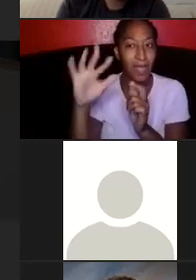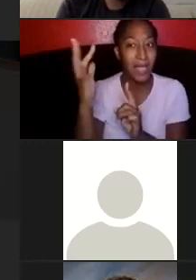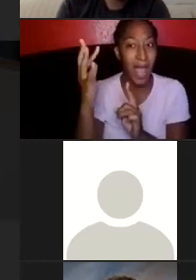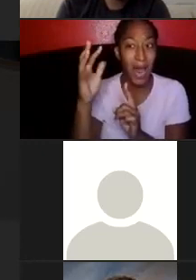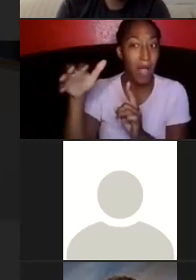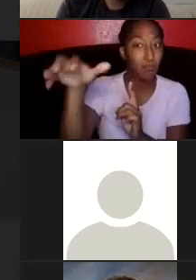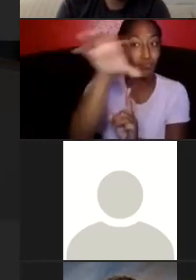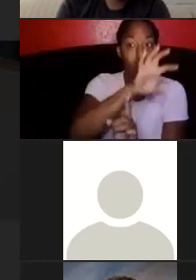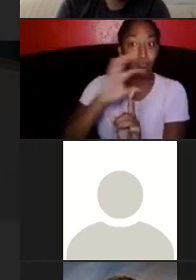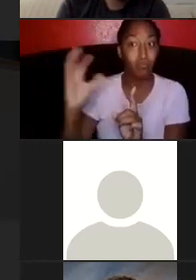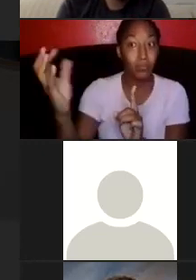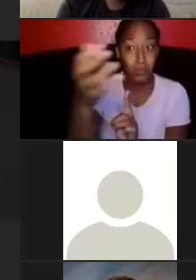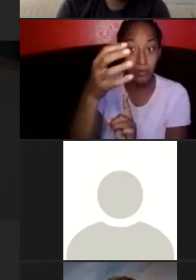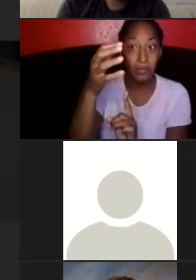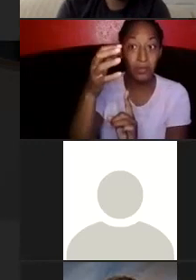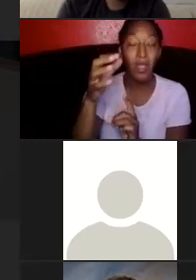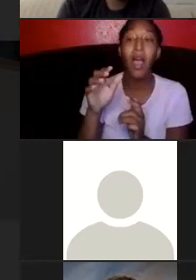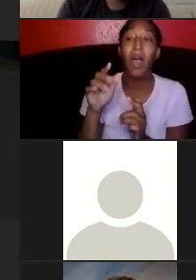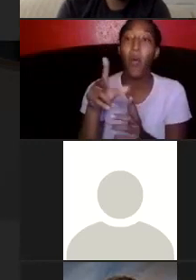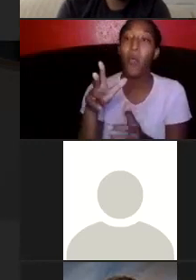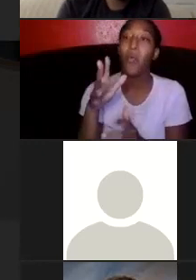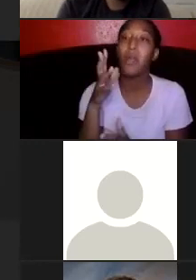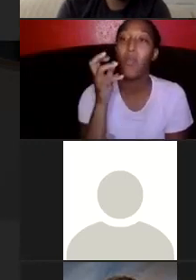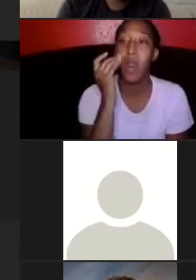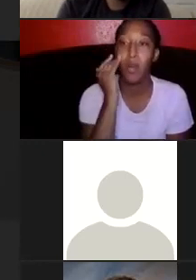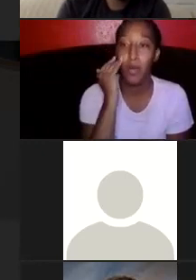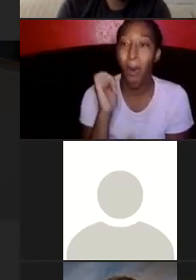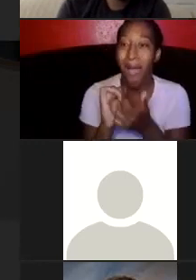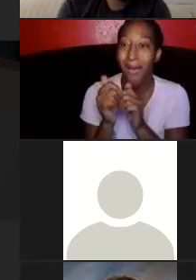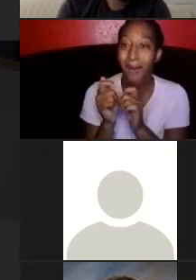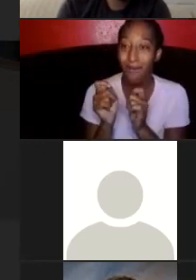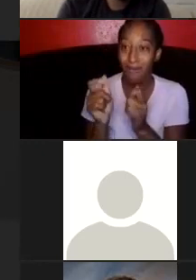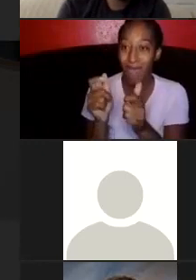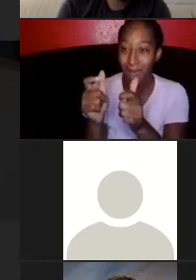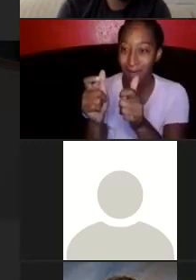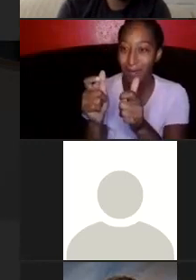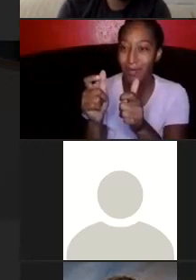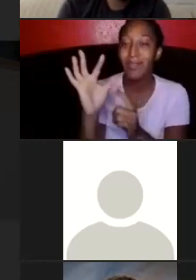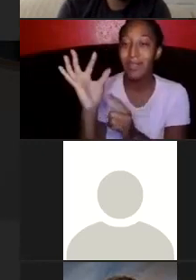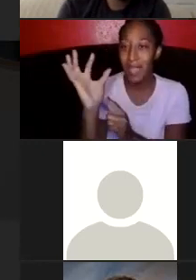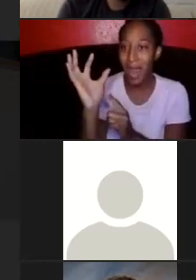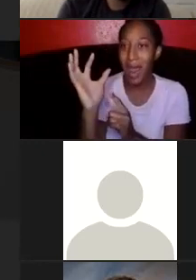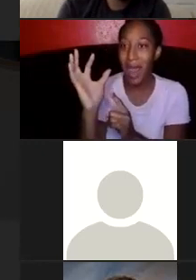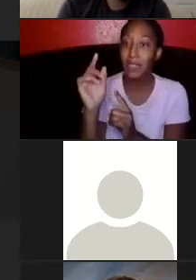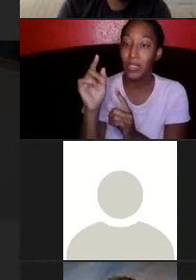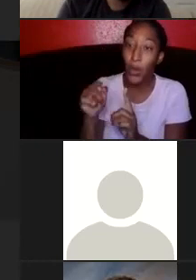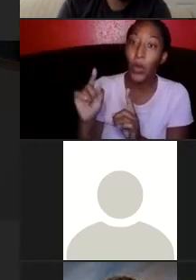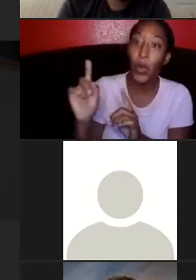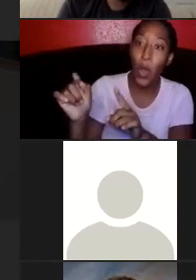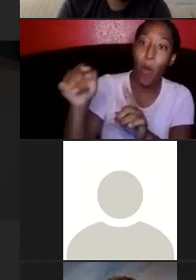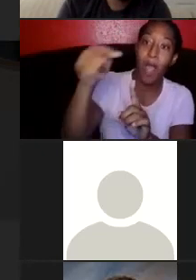find how fast it's going, the orbit speed, the